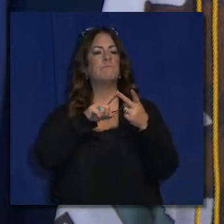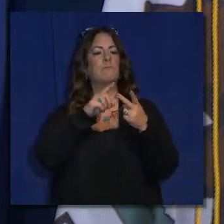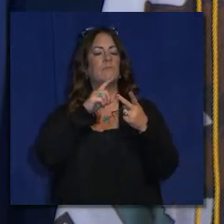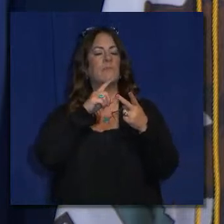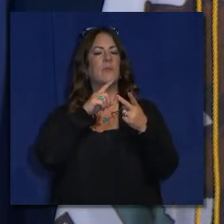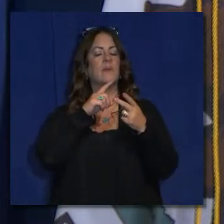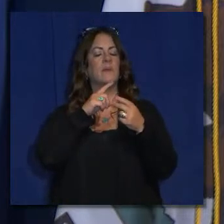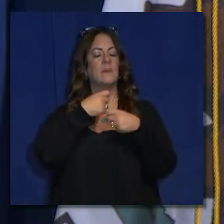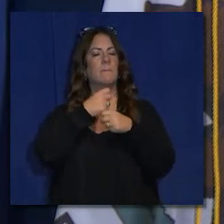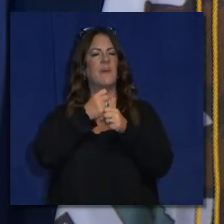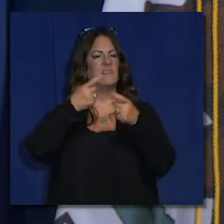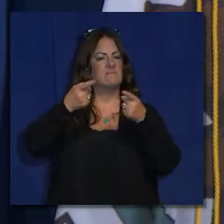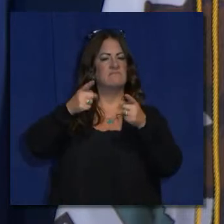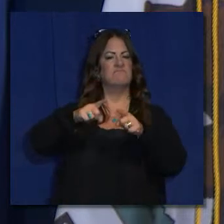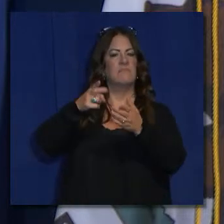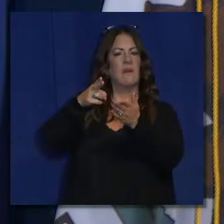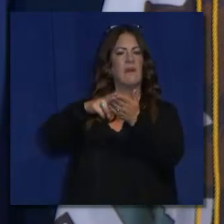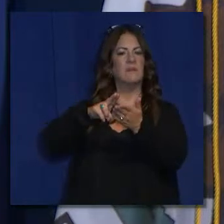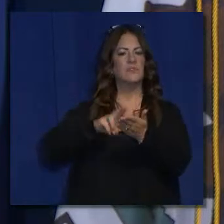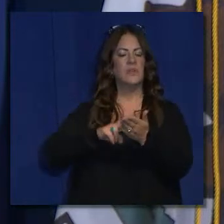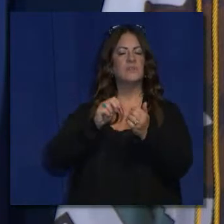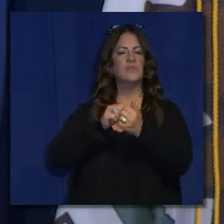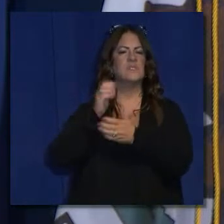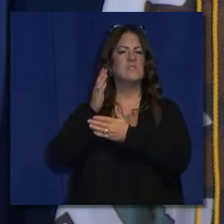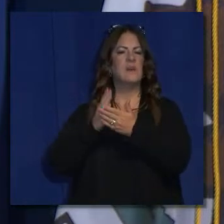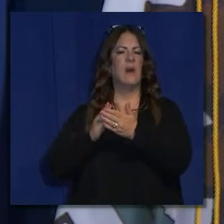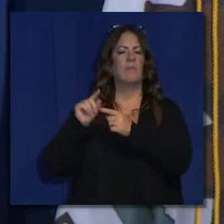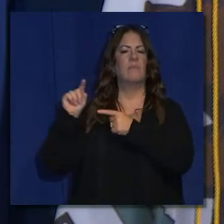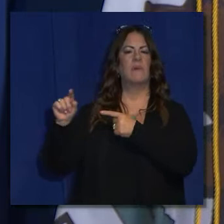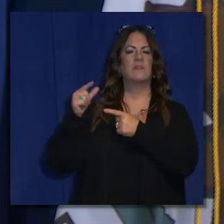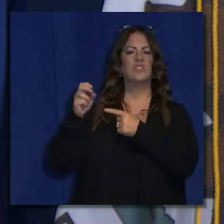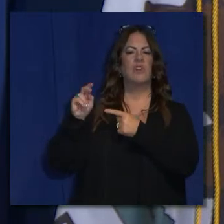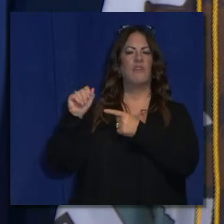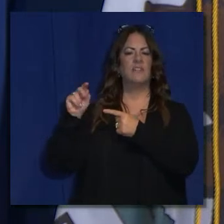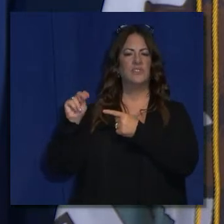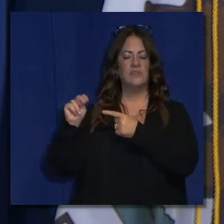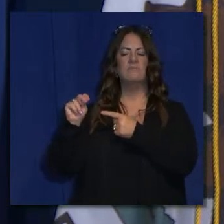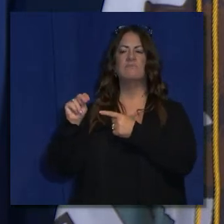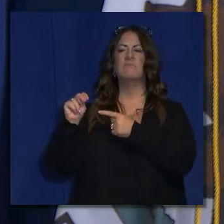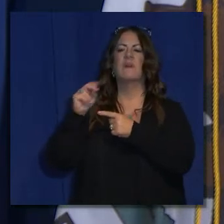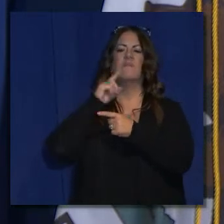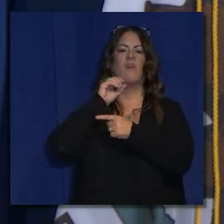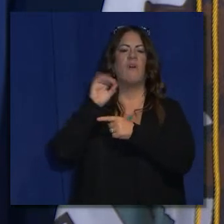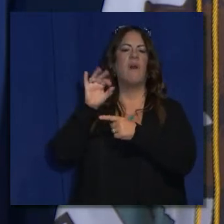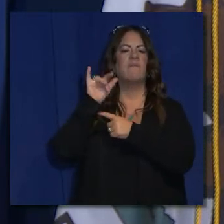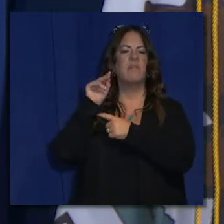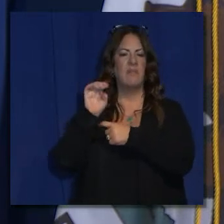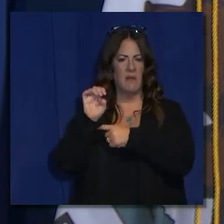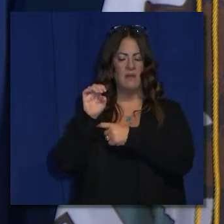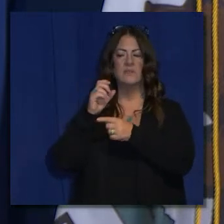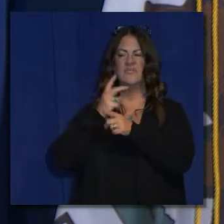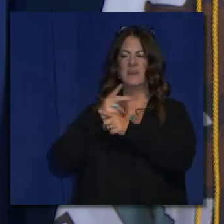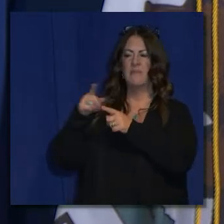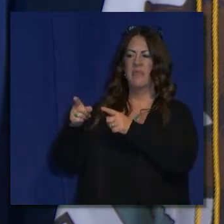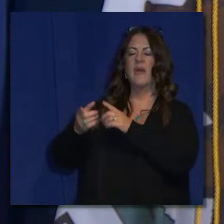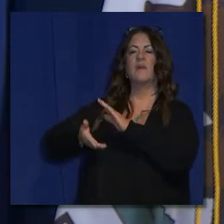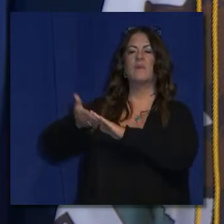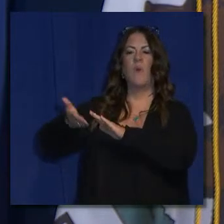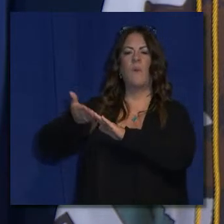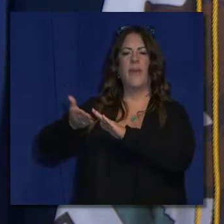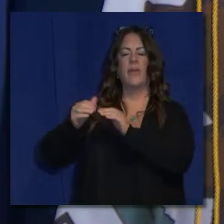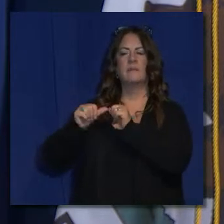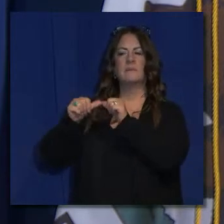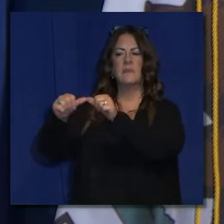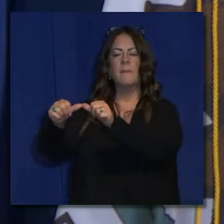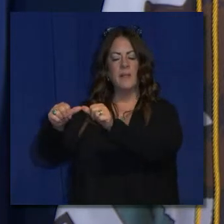enter into contracts with some of the generation that's going offline so that we can keep that going for a little bit